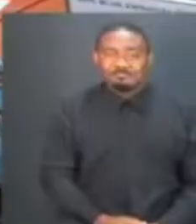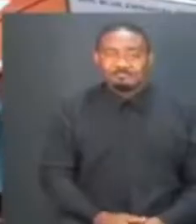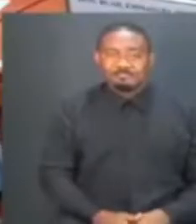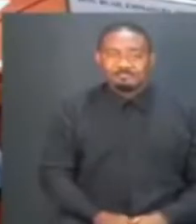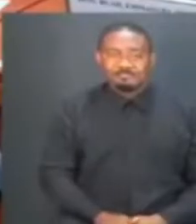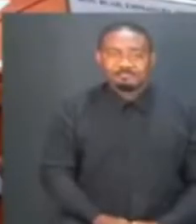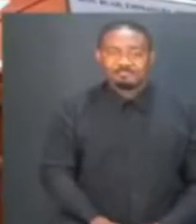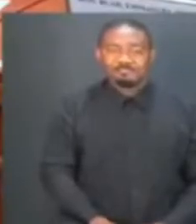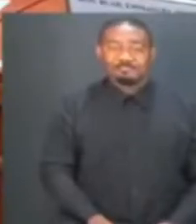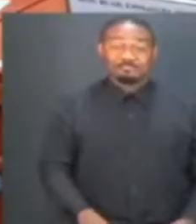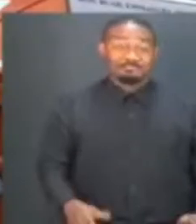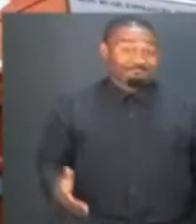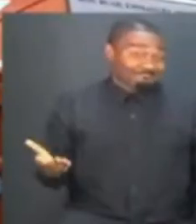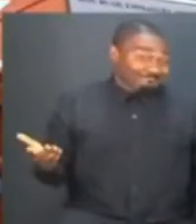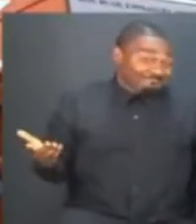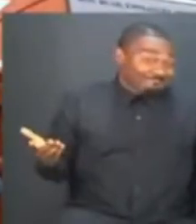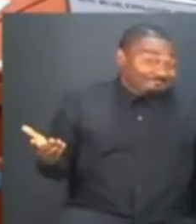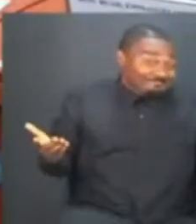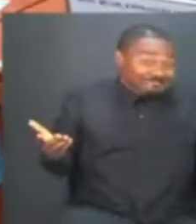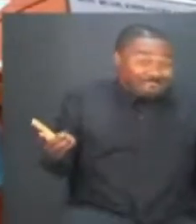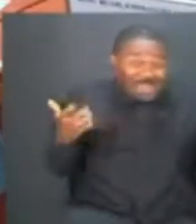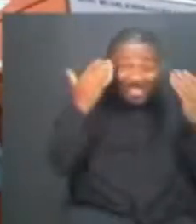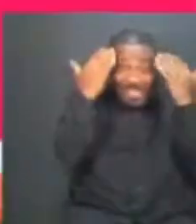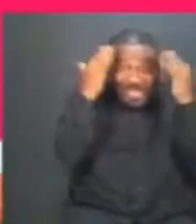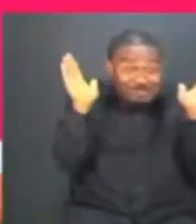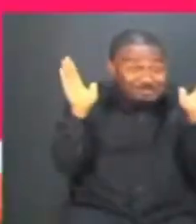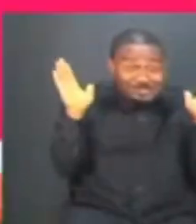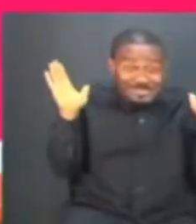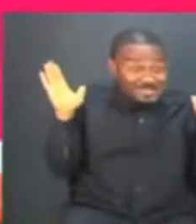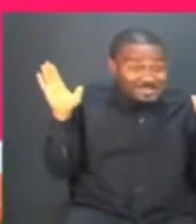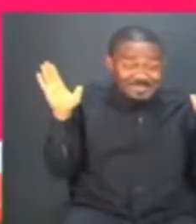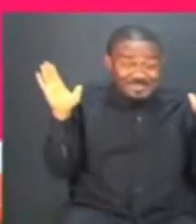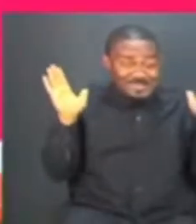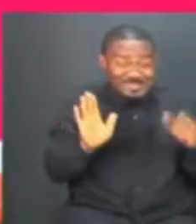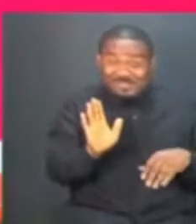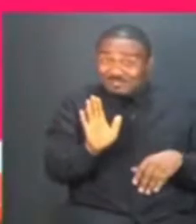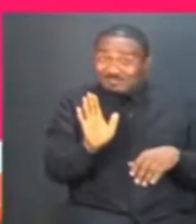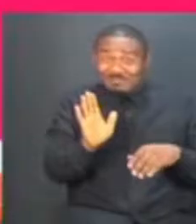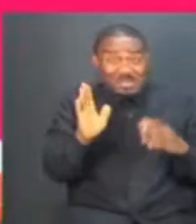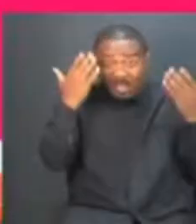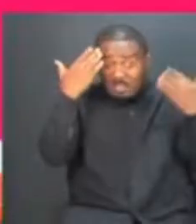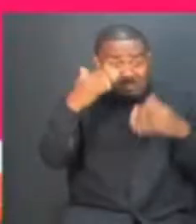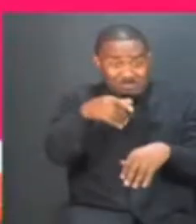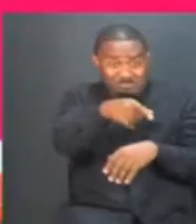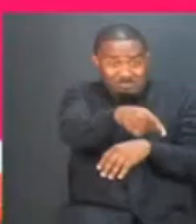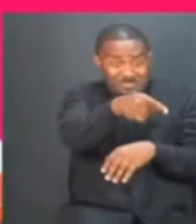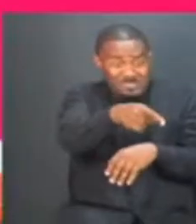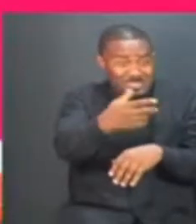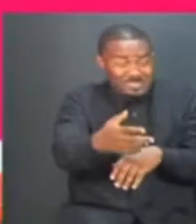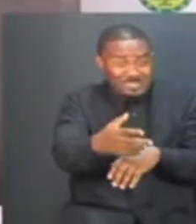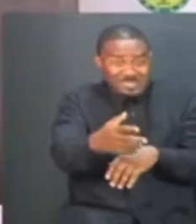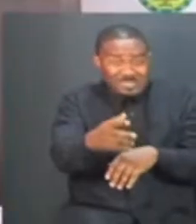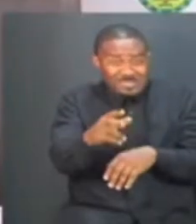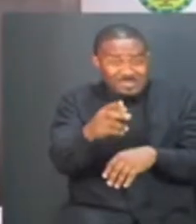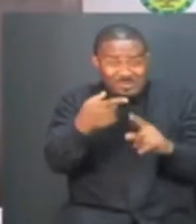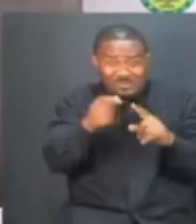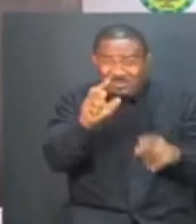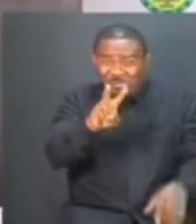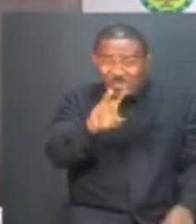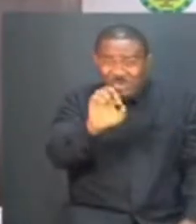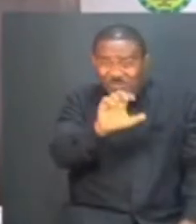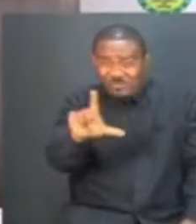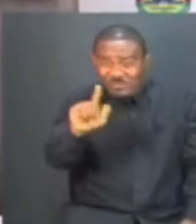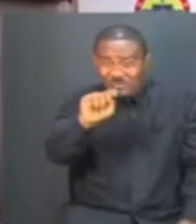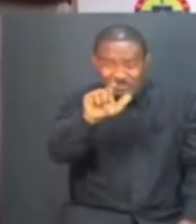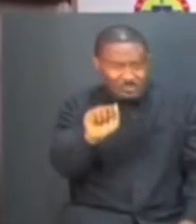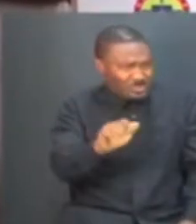Mr. Speaker, I don't know. Either now, this is a Voltairean. Look at how he's dressed. This is a Voltairean. Look at